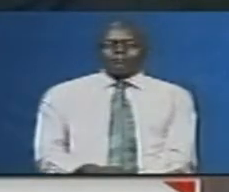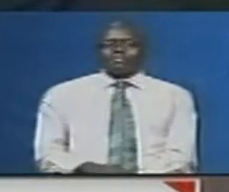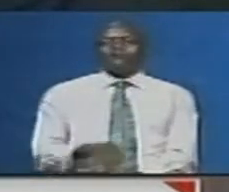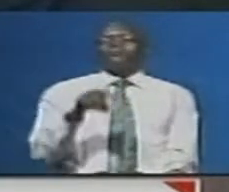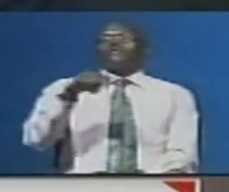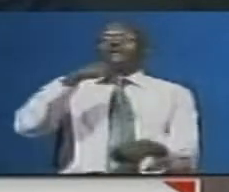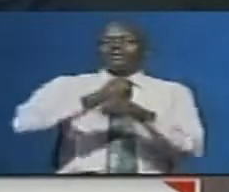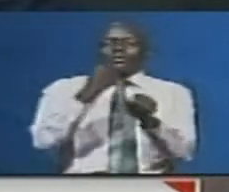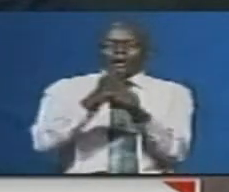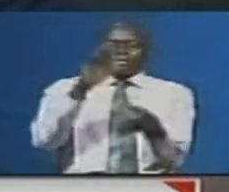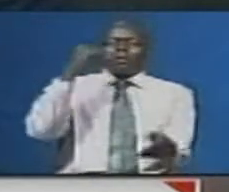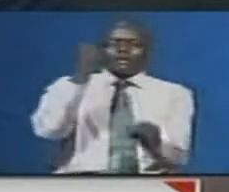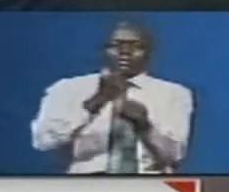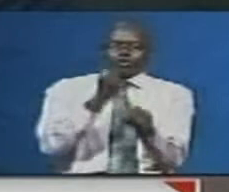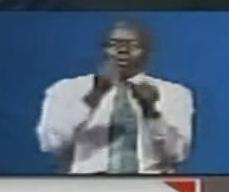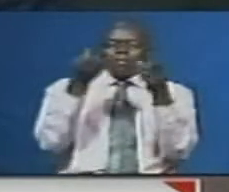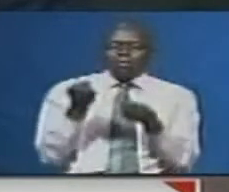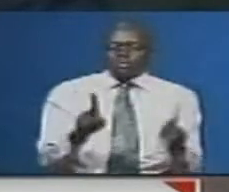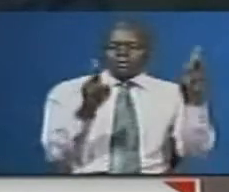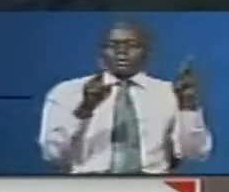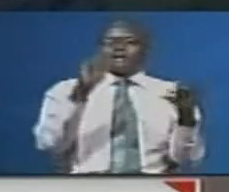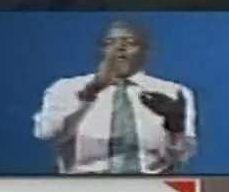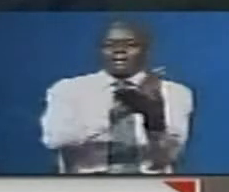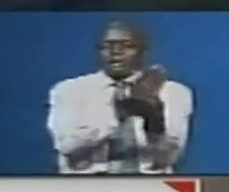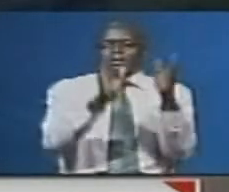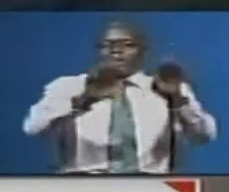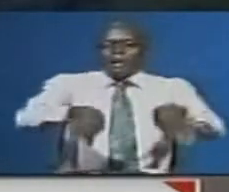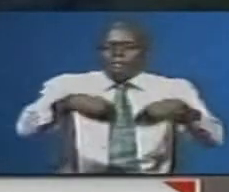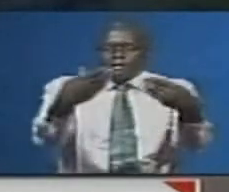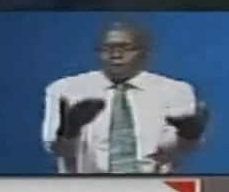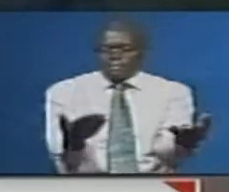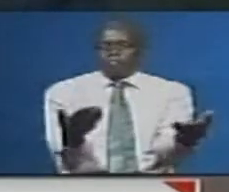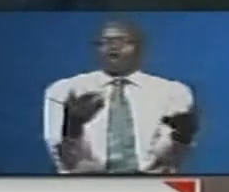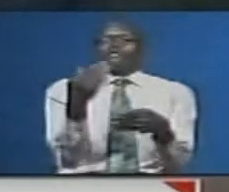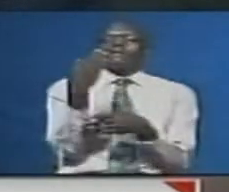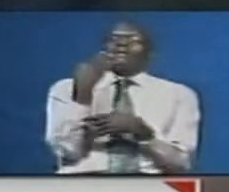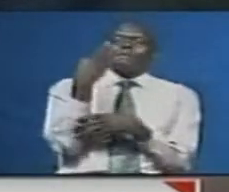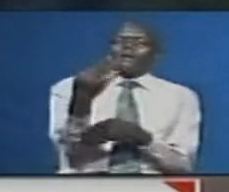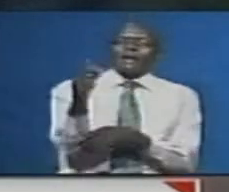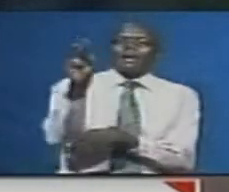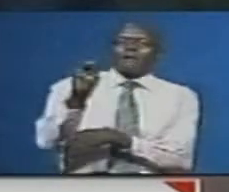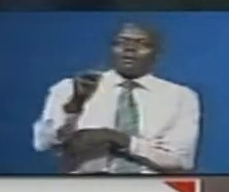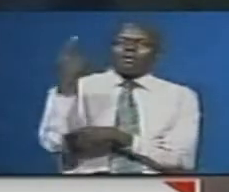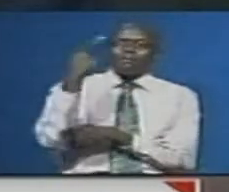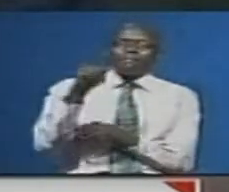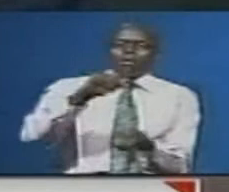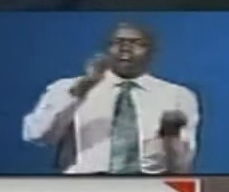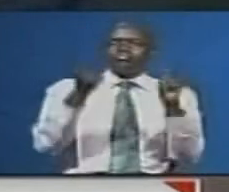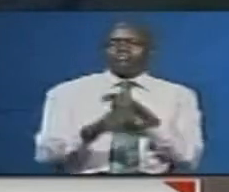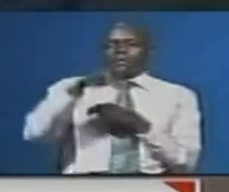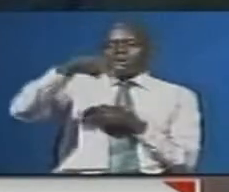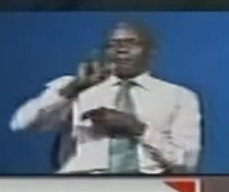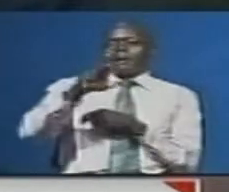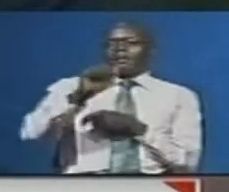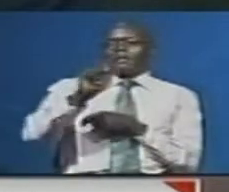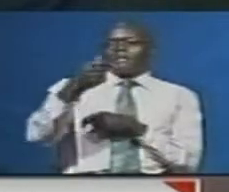In order to create more employment opportunities in the sector, I have allocated 300 million for the revival of the pyrethrum